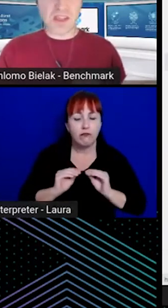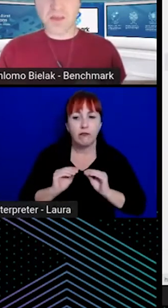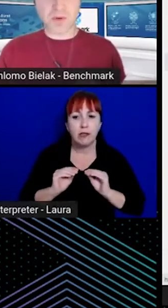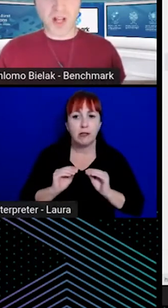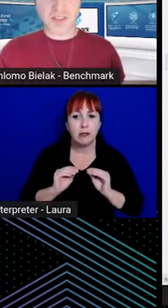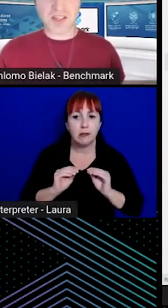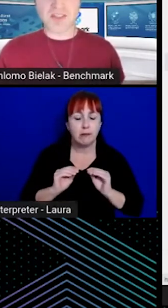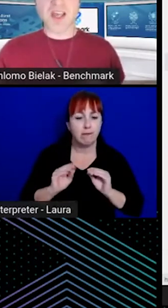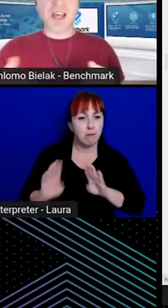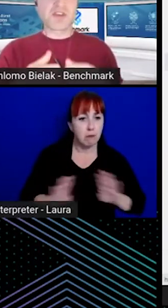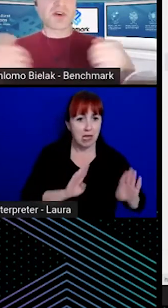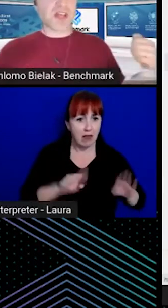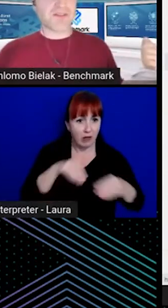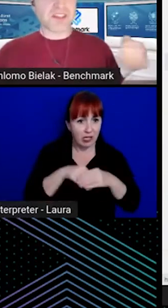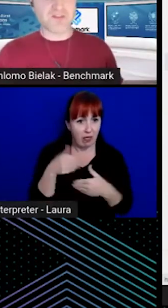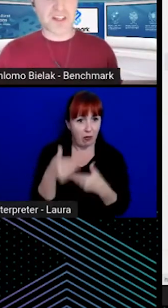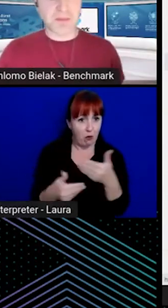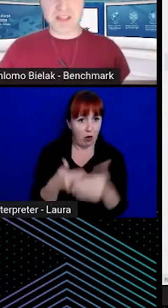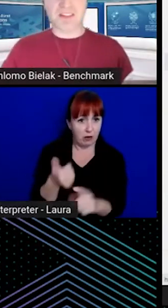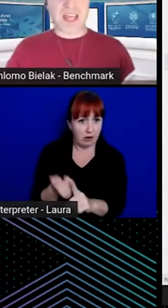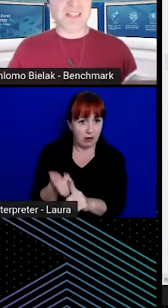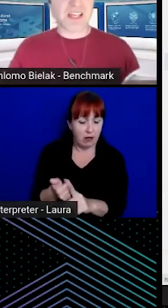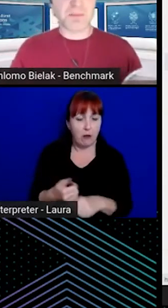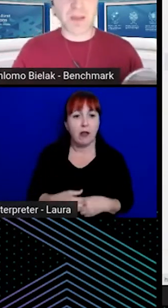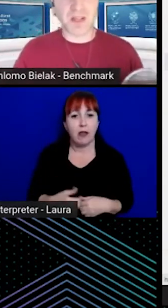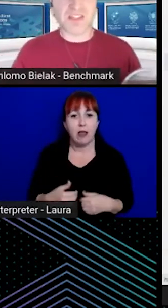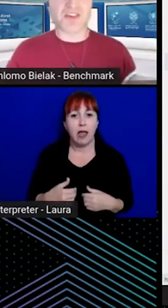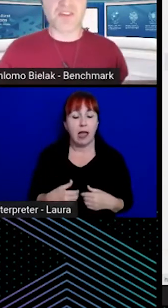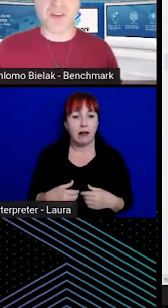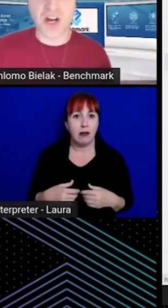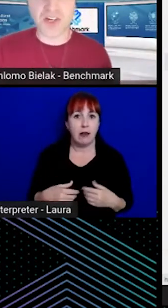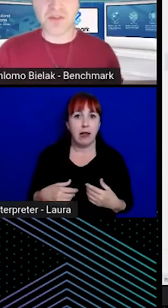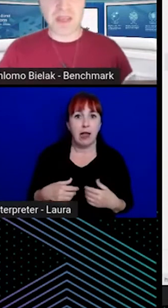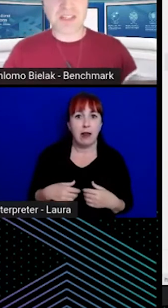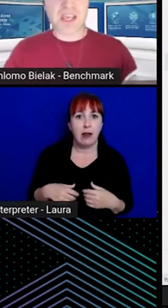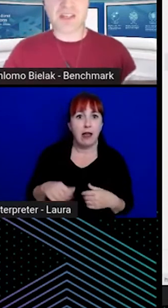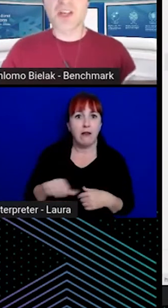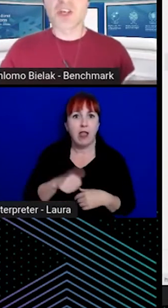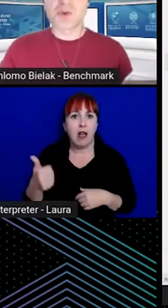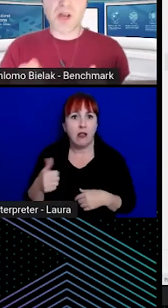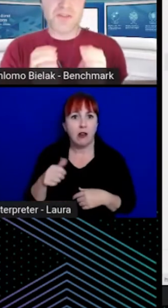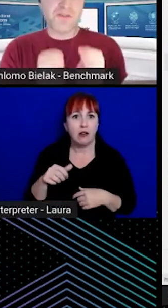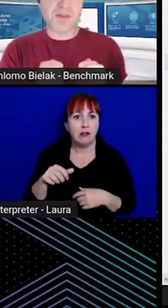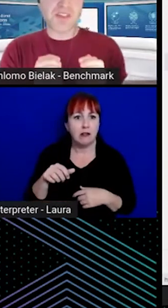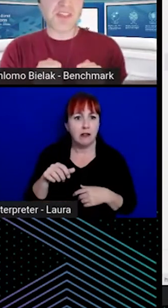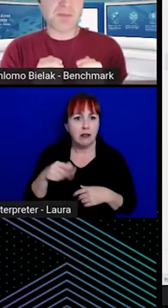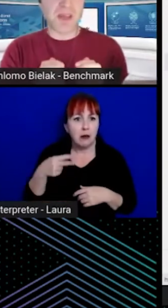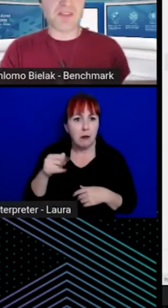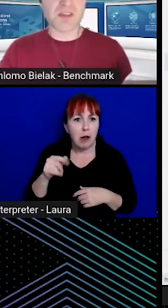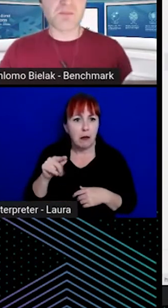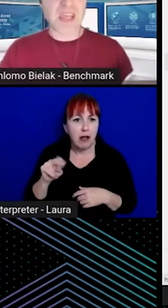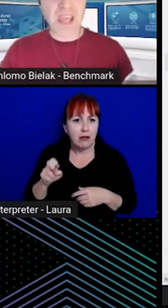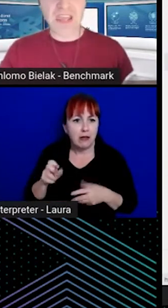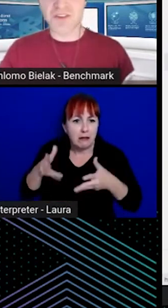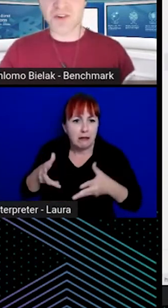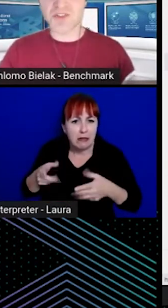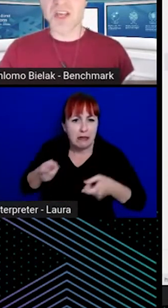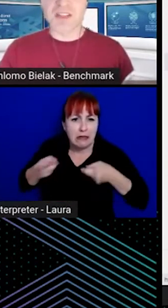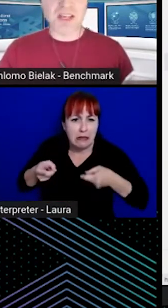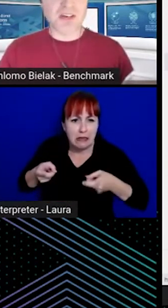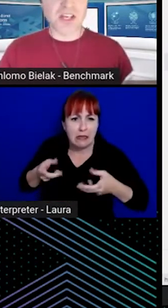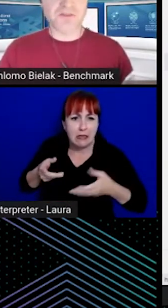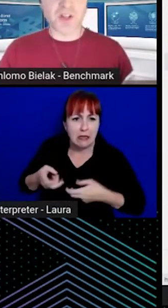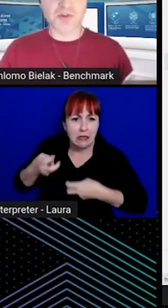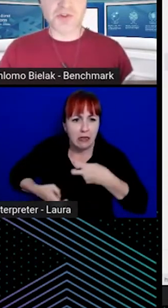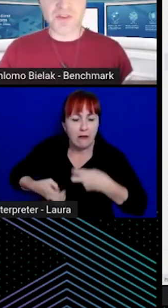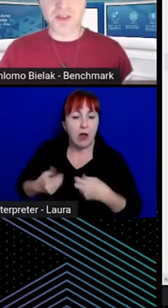within the process, and you don't have these fundamental end-to-end pipelines that are very hard to maintain. You have very segmented behaviors